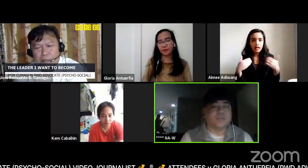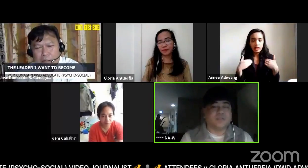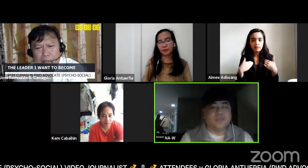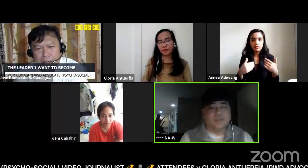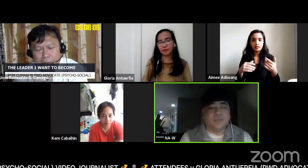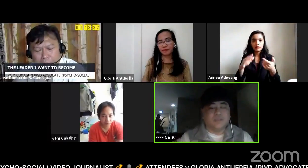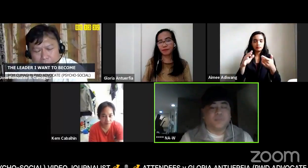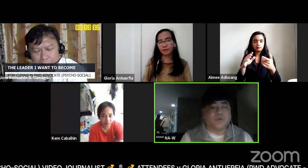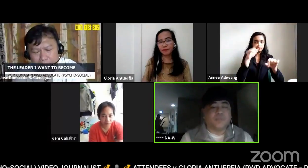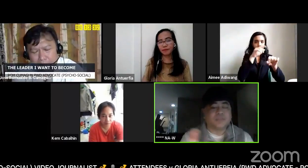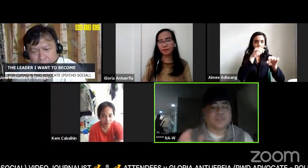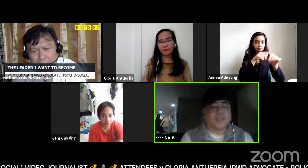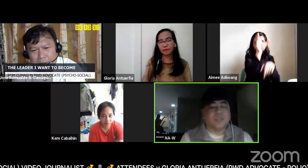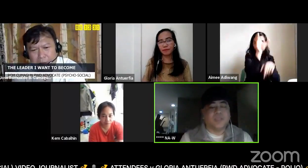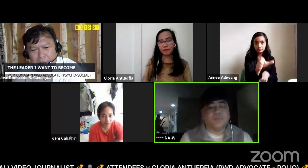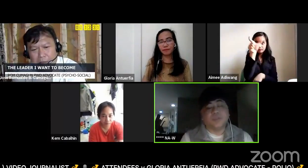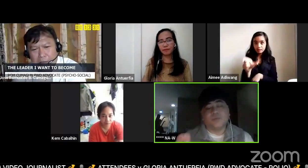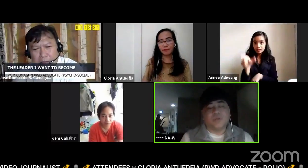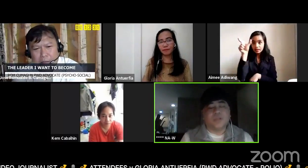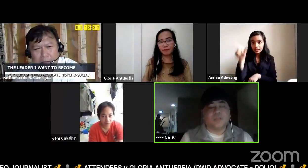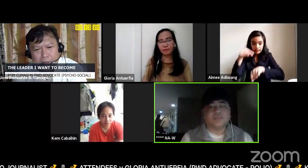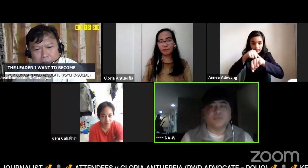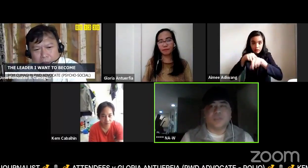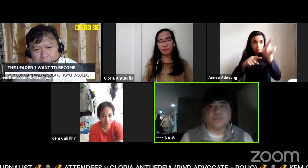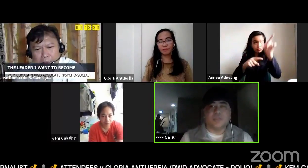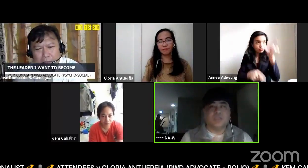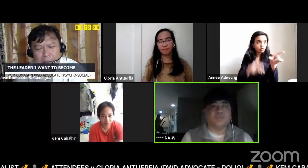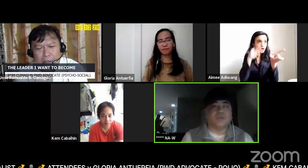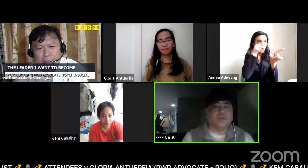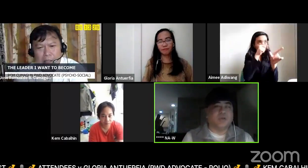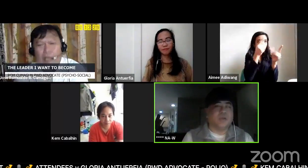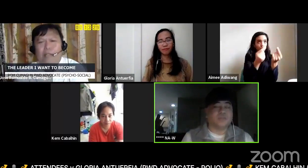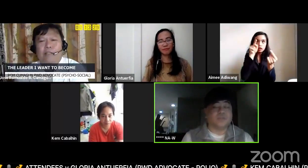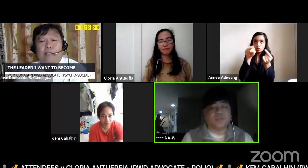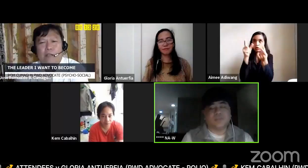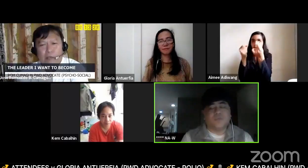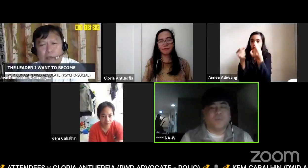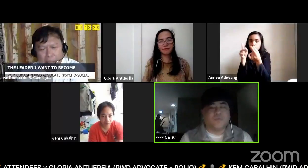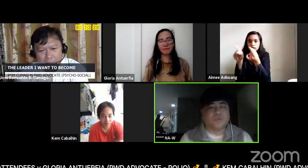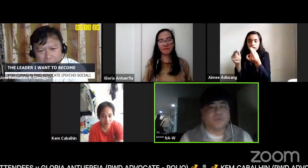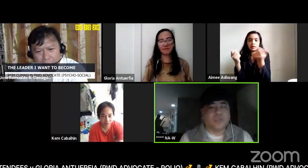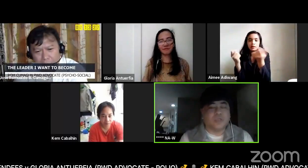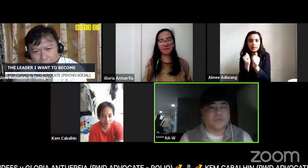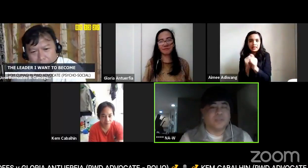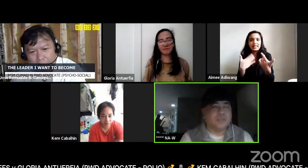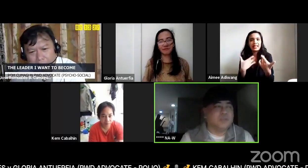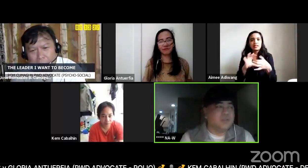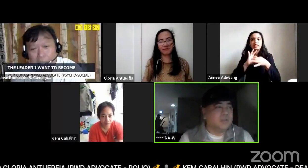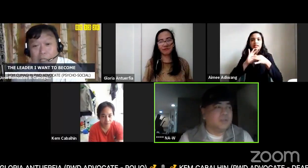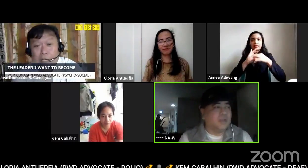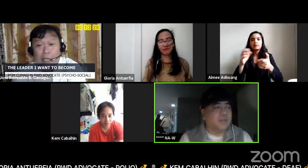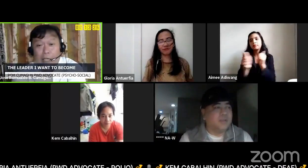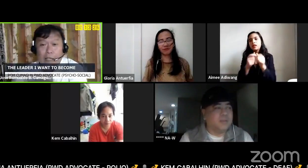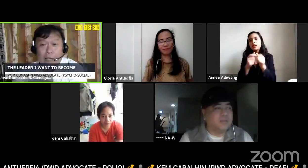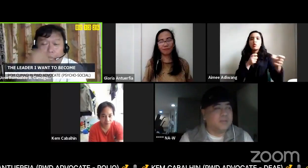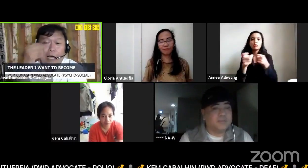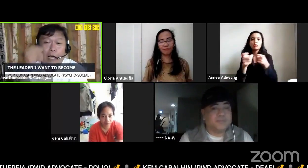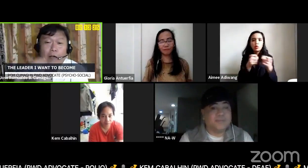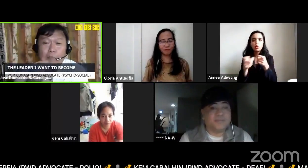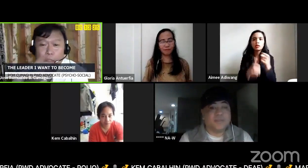timetable, the program has a timetable, then more or less you can gauge where you are. So it's a form of control in a way. Yeah,